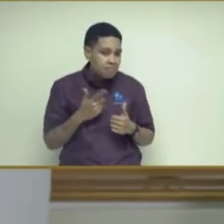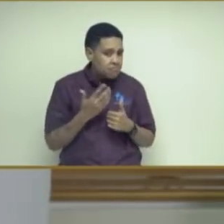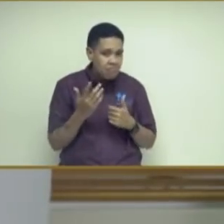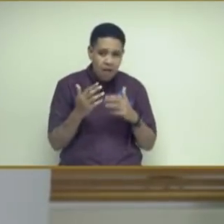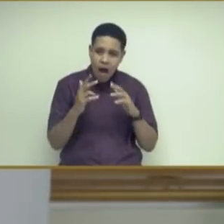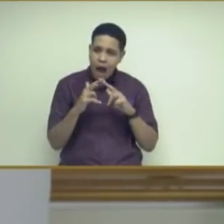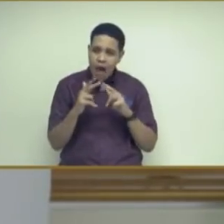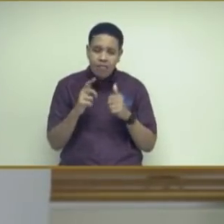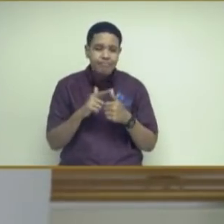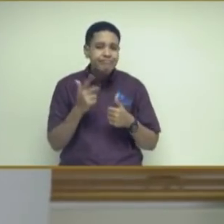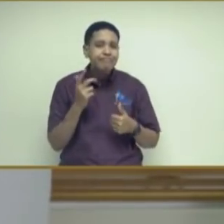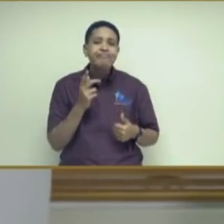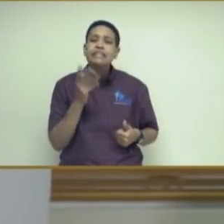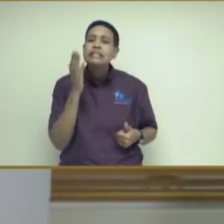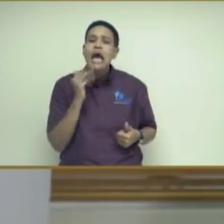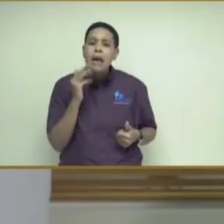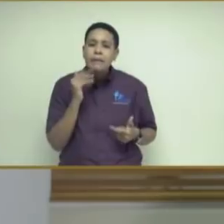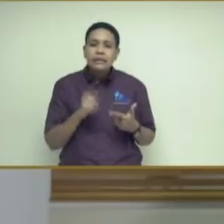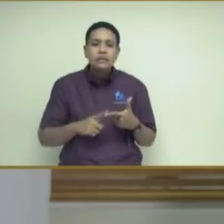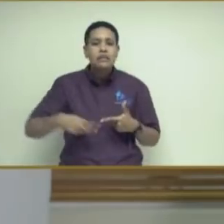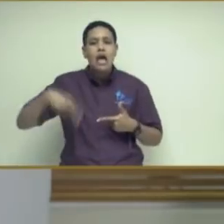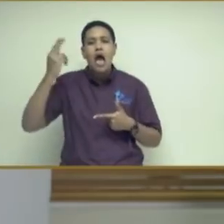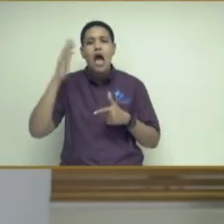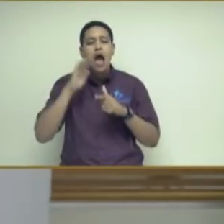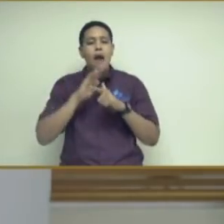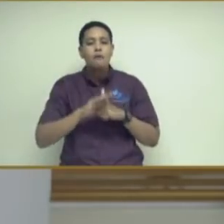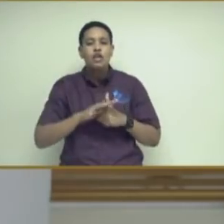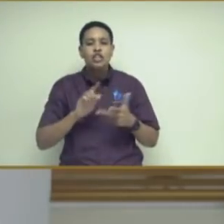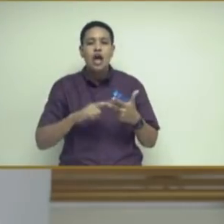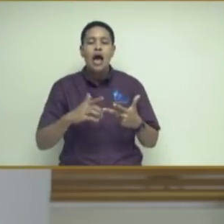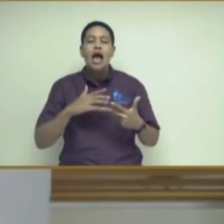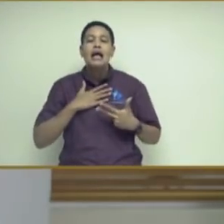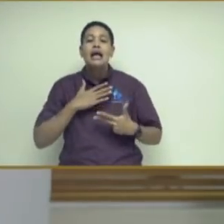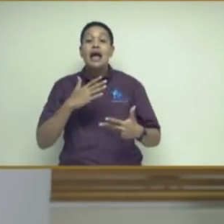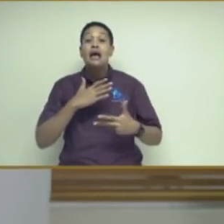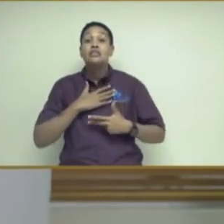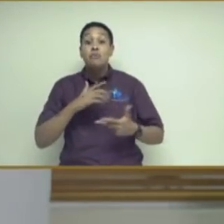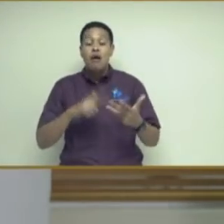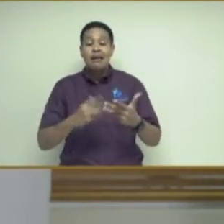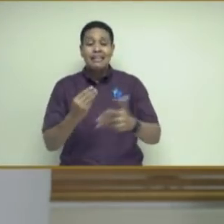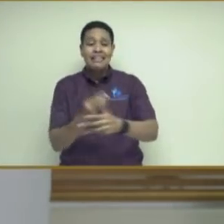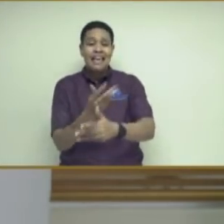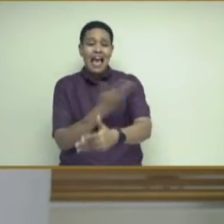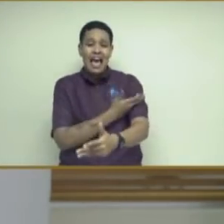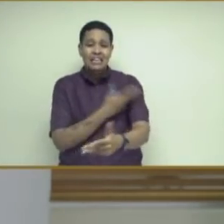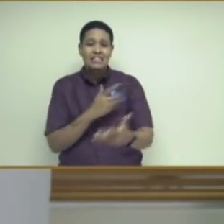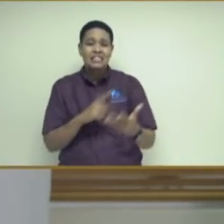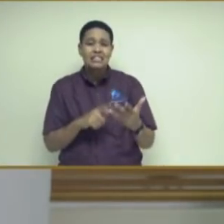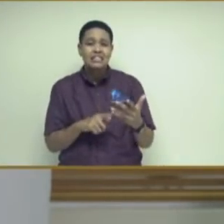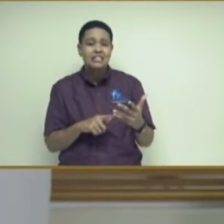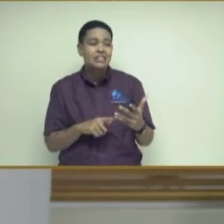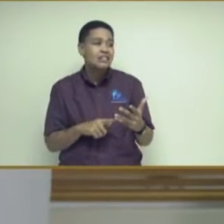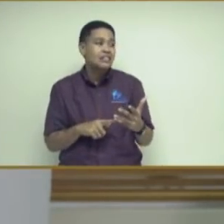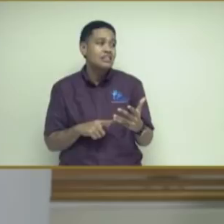diabetes, hypertension, cancer, asthma,